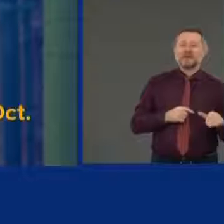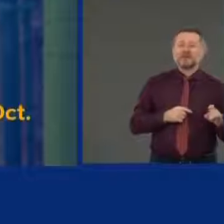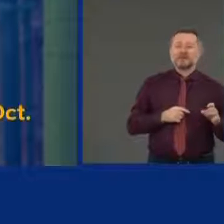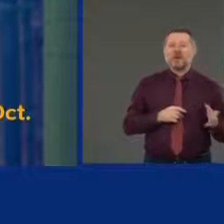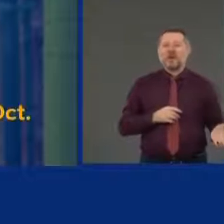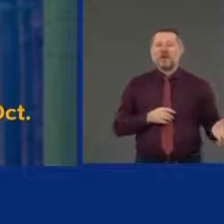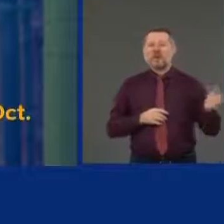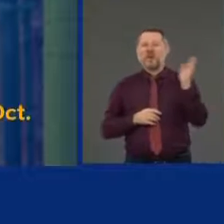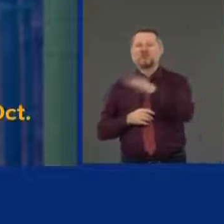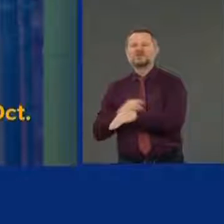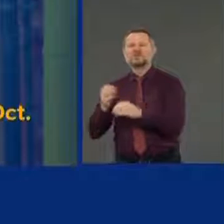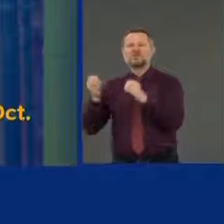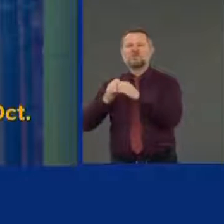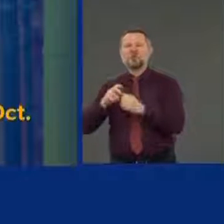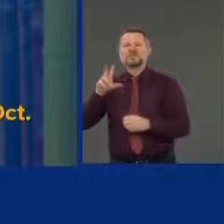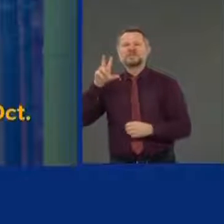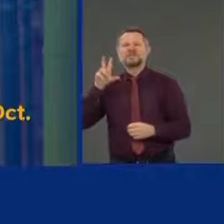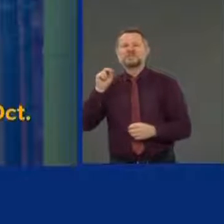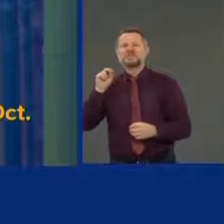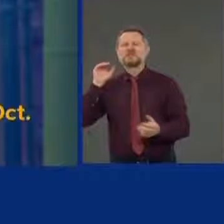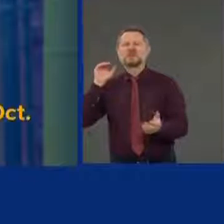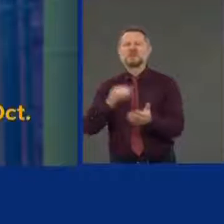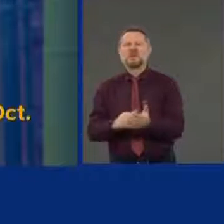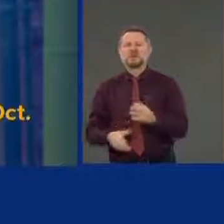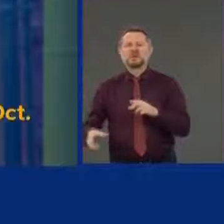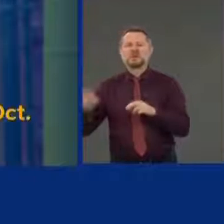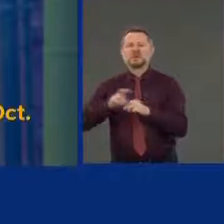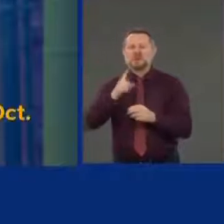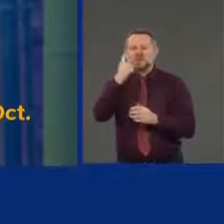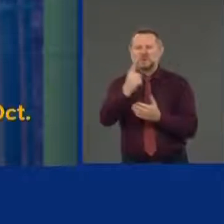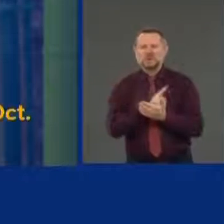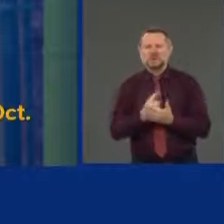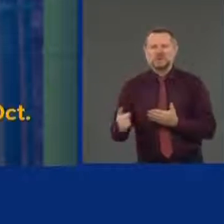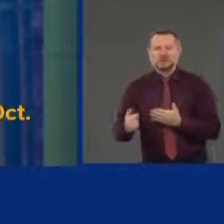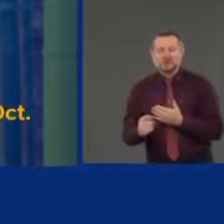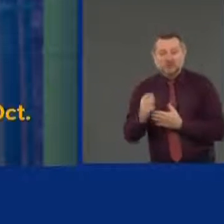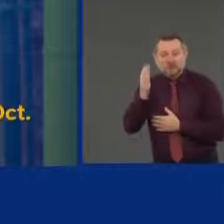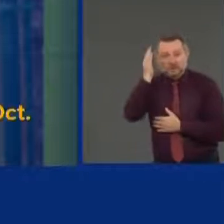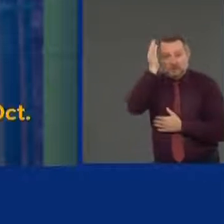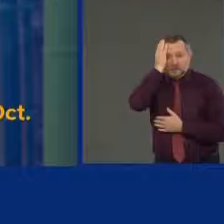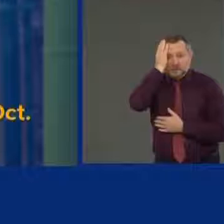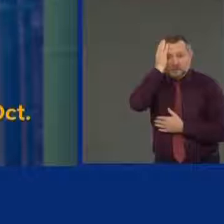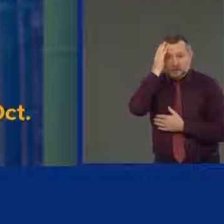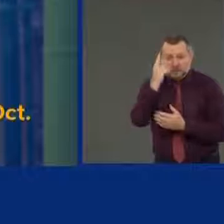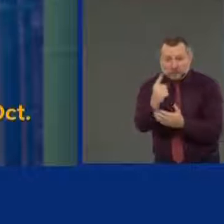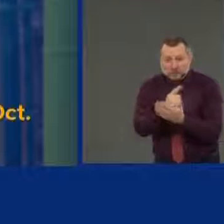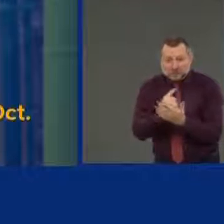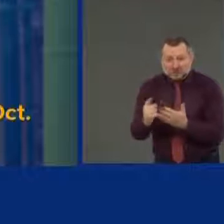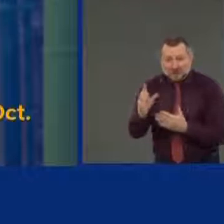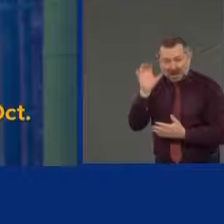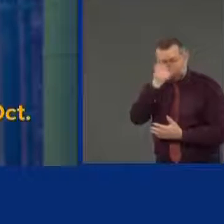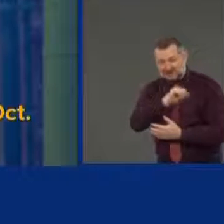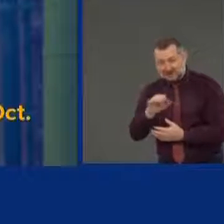30,000 deaths. In 1 week.